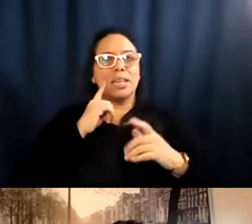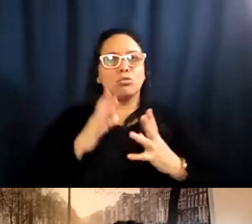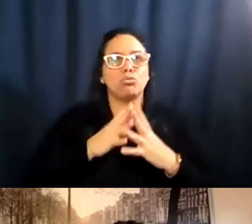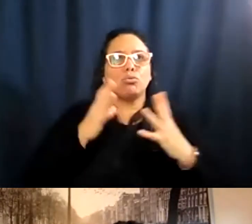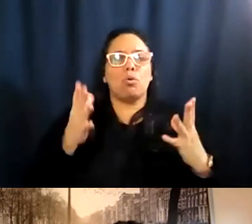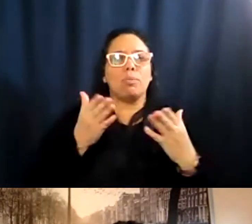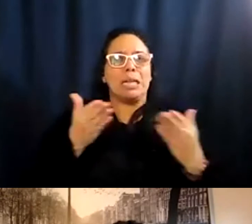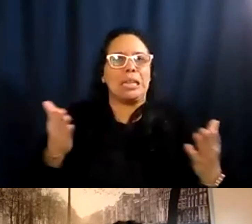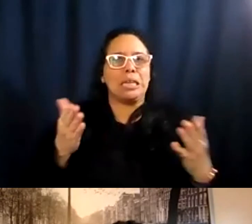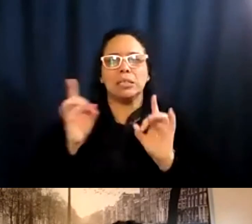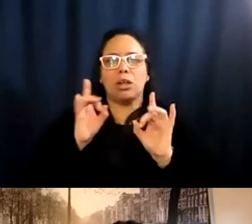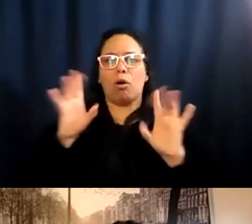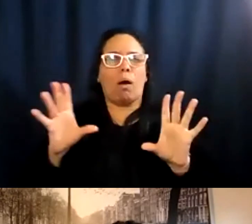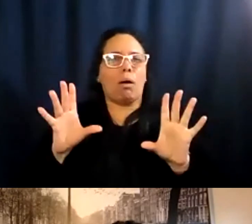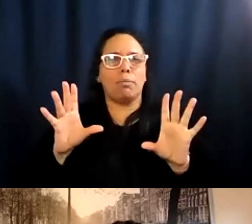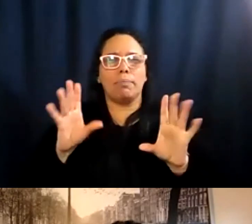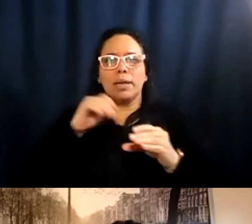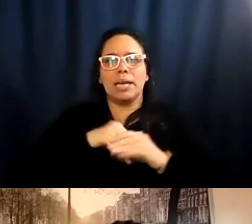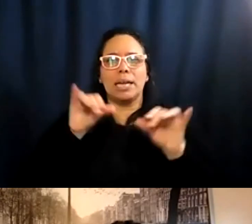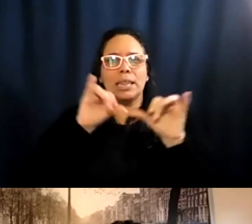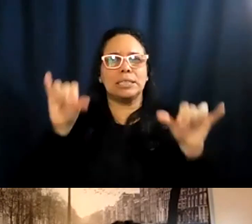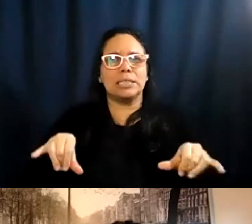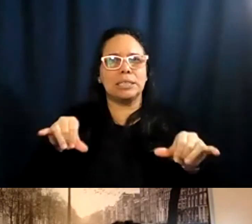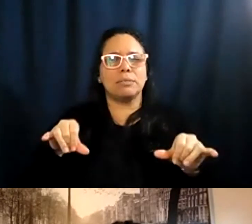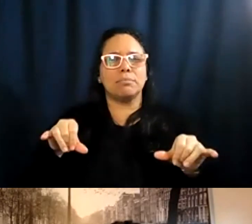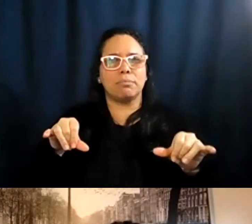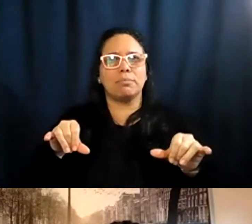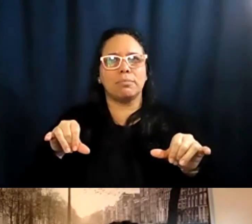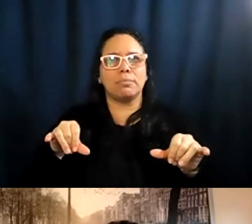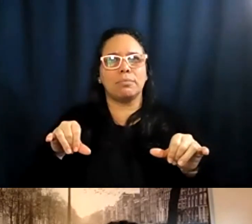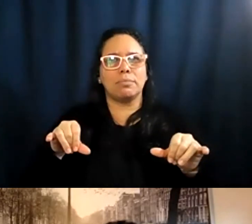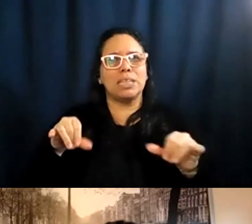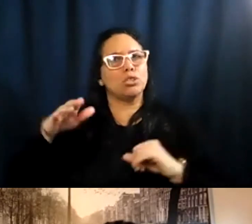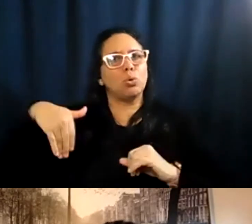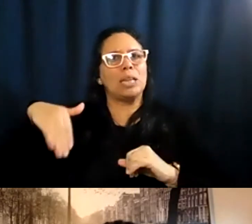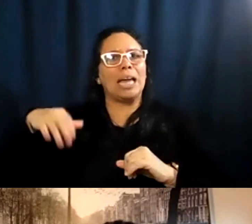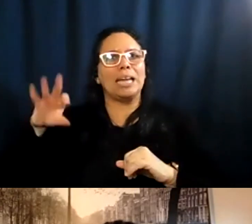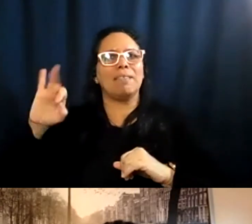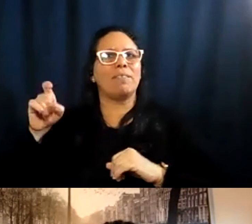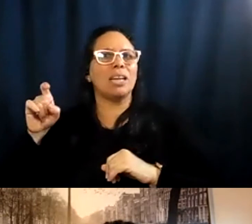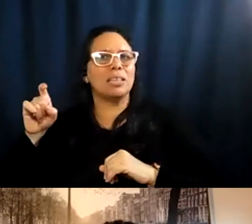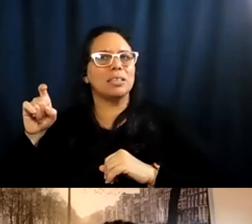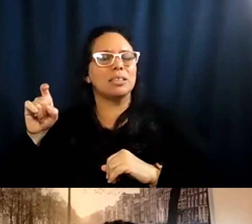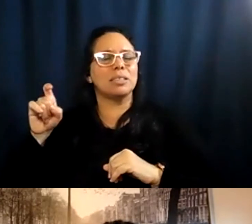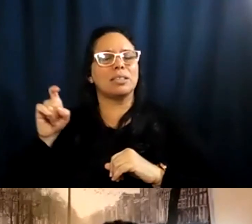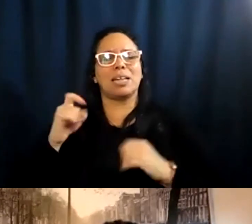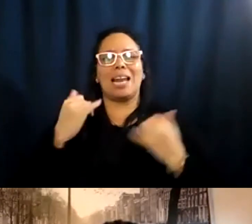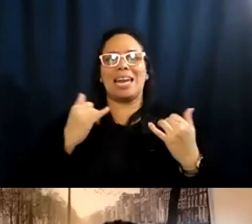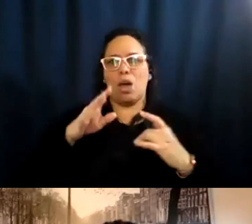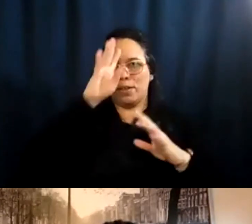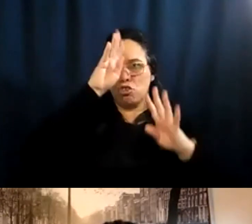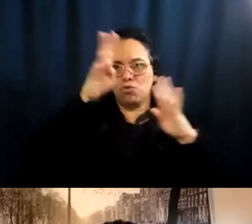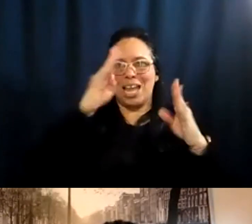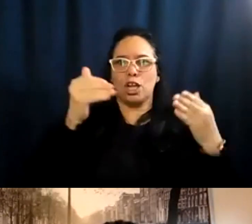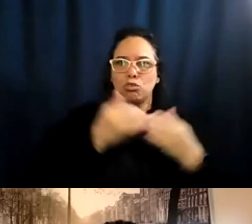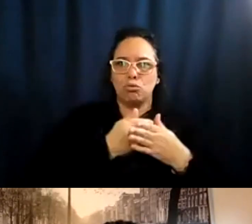things that are corrupt within our systems that, like, it's kind of too late to fix those things. It's about creating new systems.